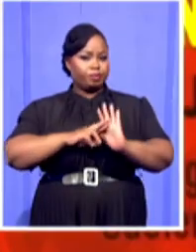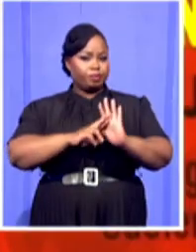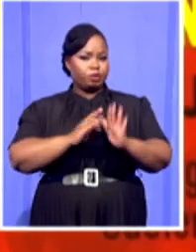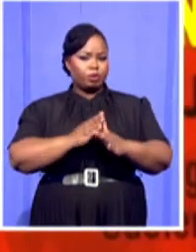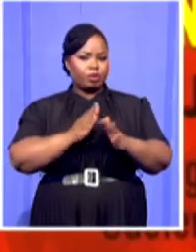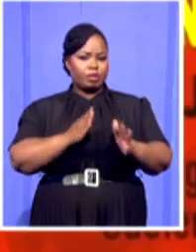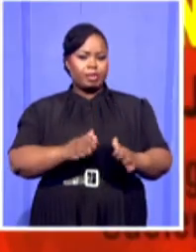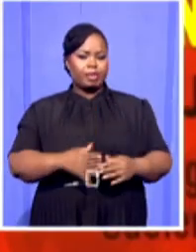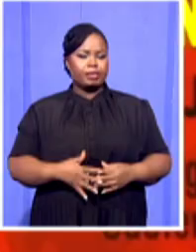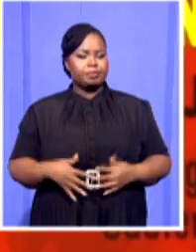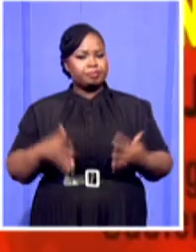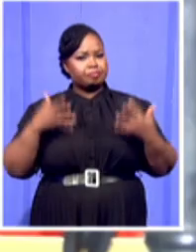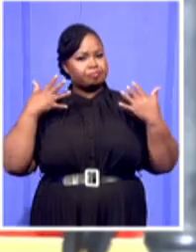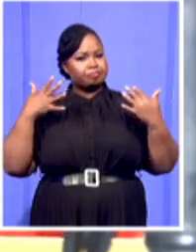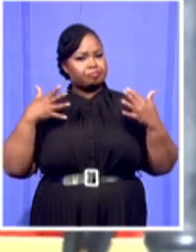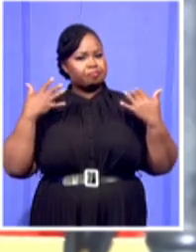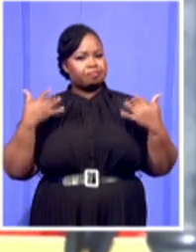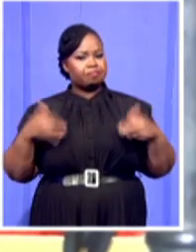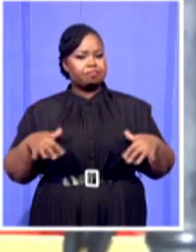Very refreshing